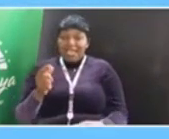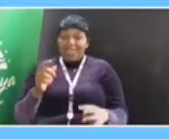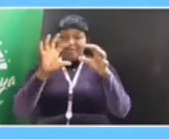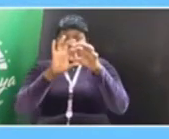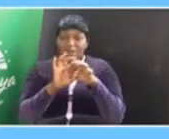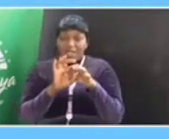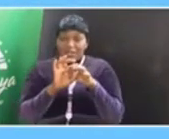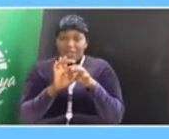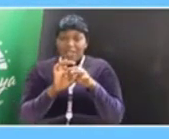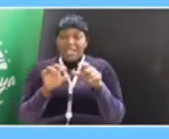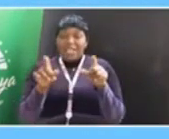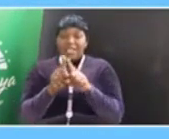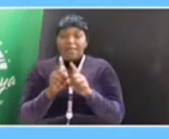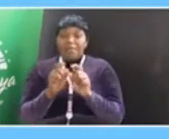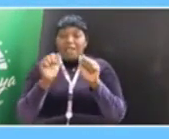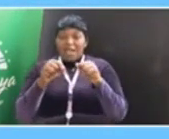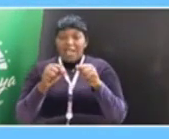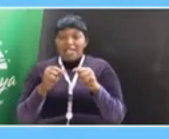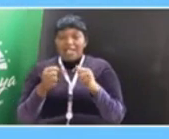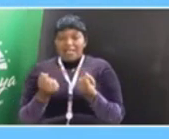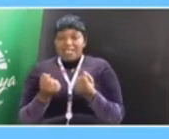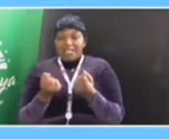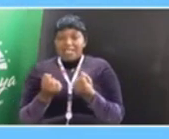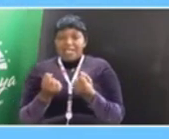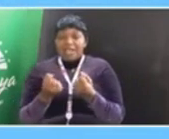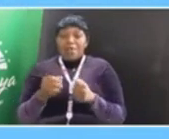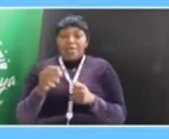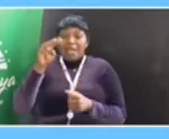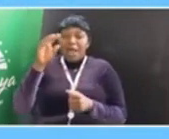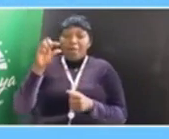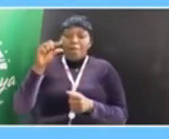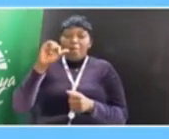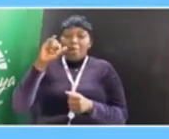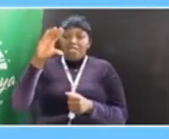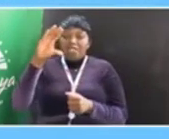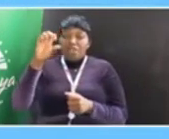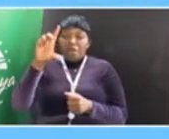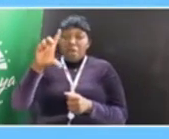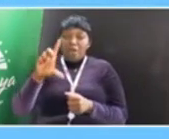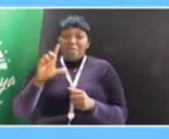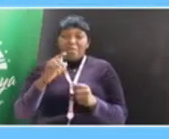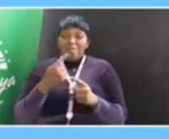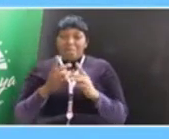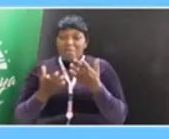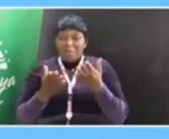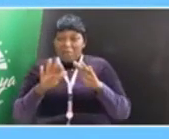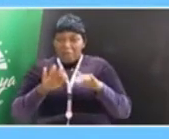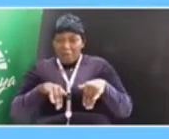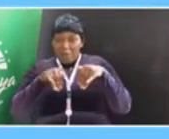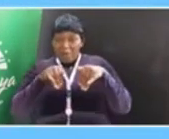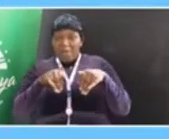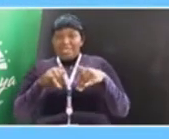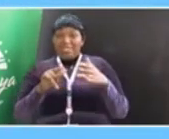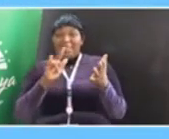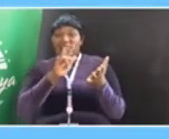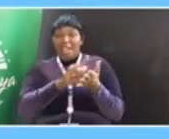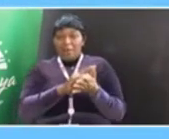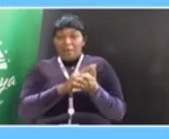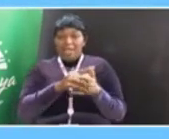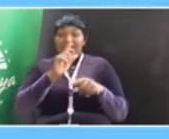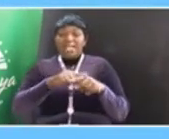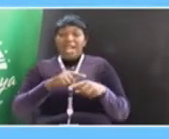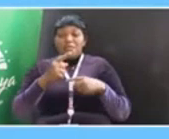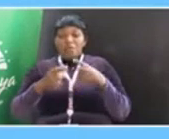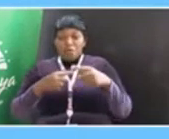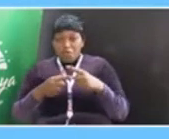therefore, will now be able to immerse themselves in magical Kenya instead of waiting at terminals. As you go about your